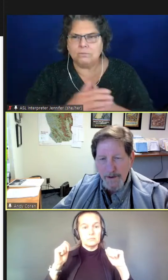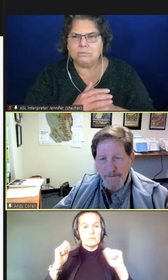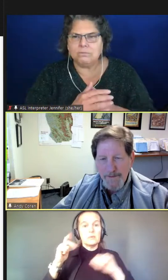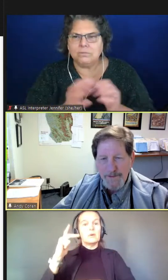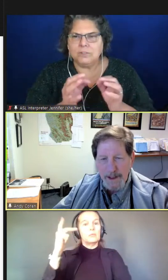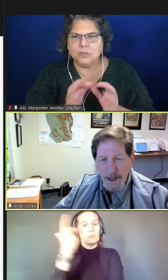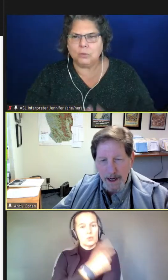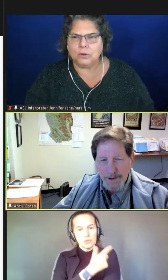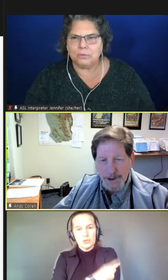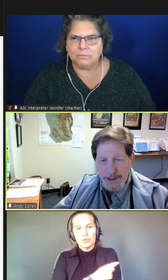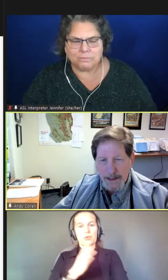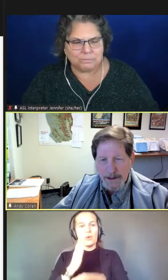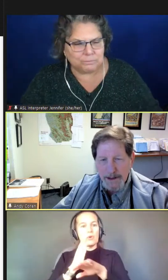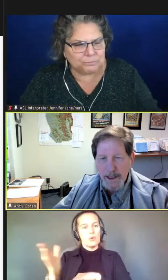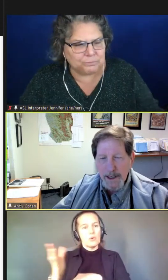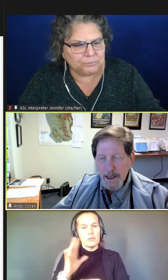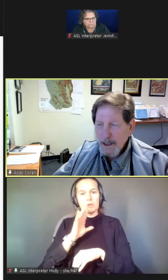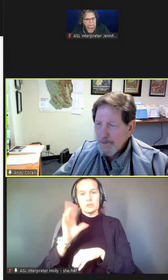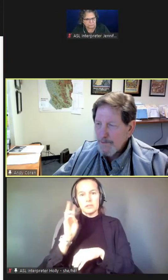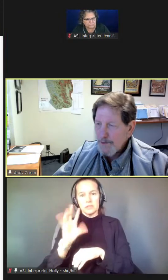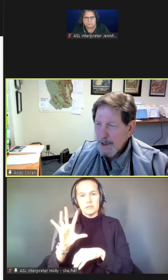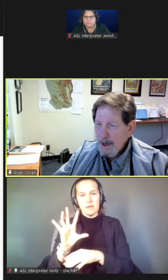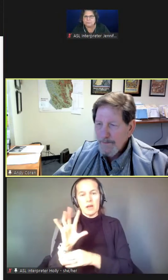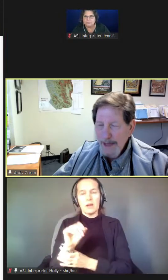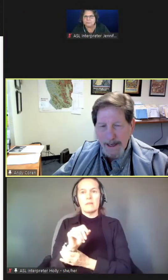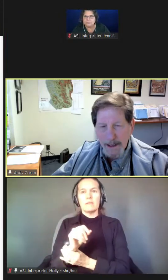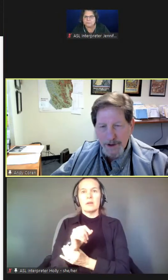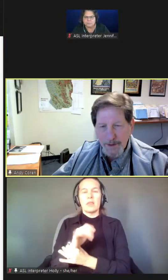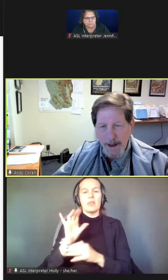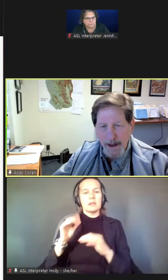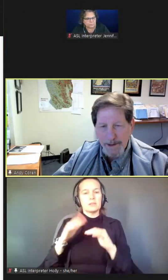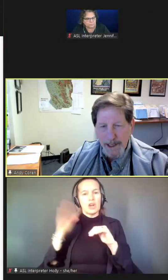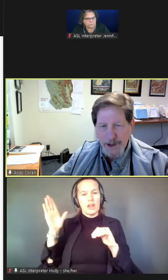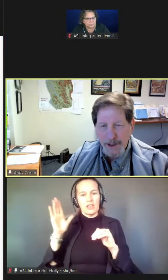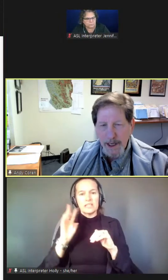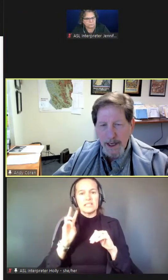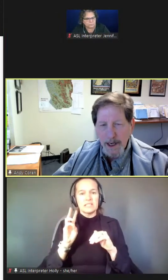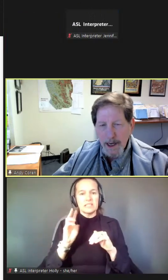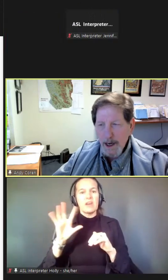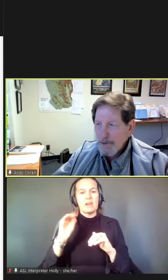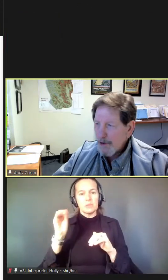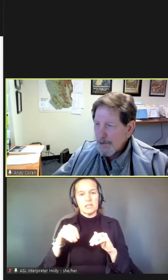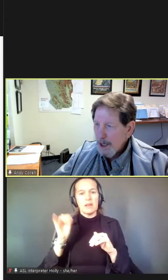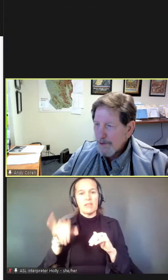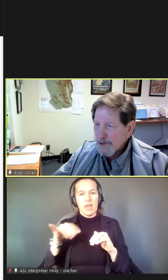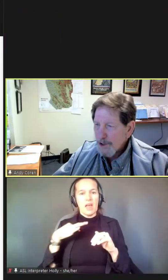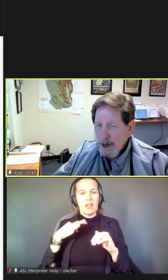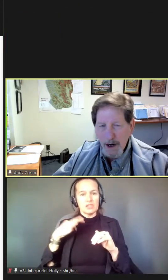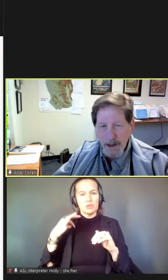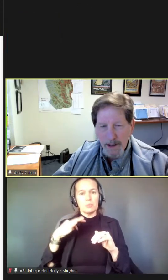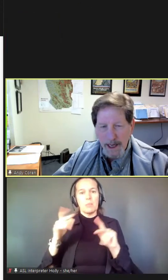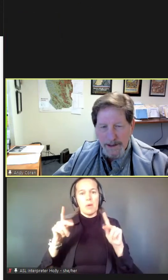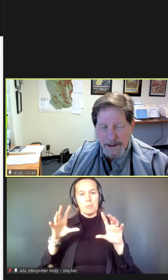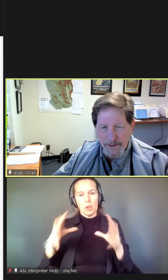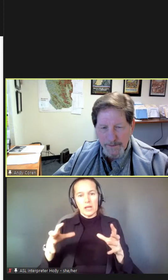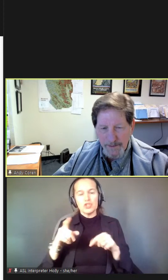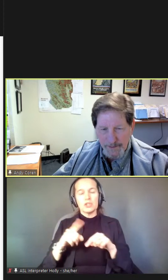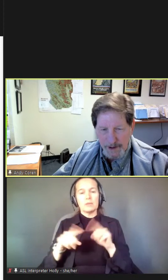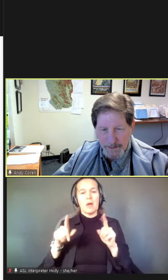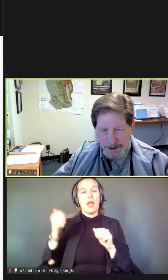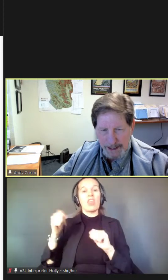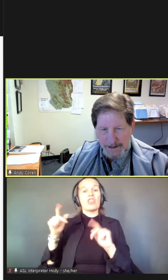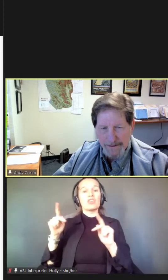than 59% of that eligible population, although the others are less